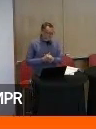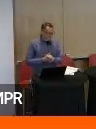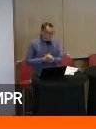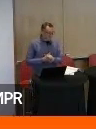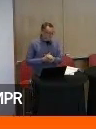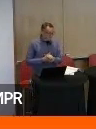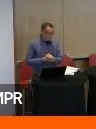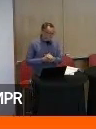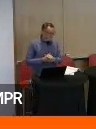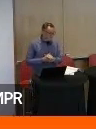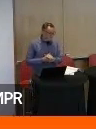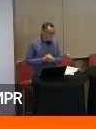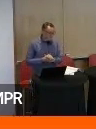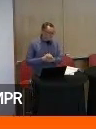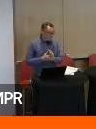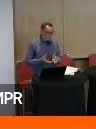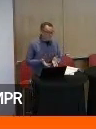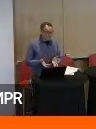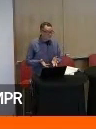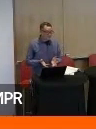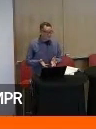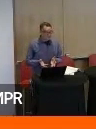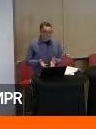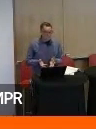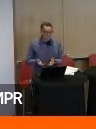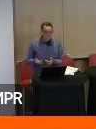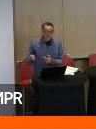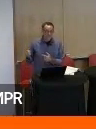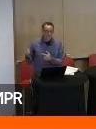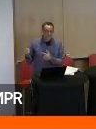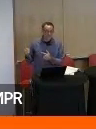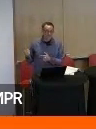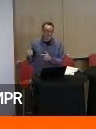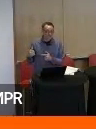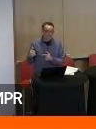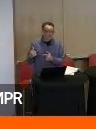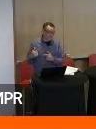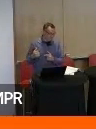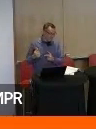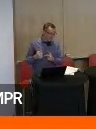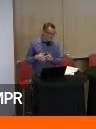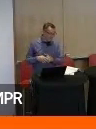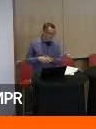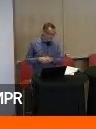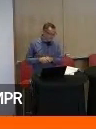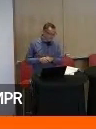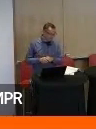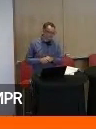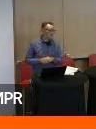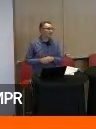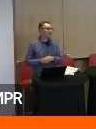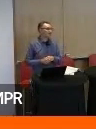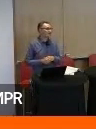your own map file, you can order from the Lighthouse's store,